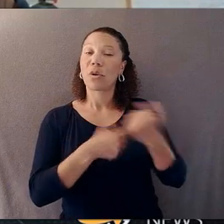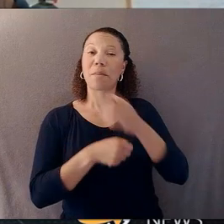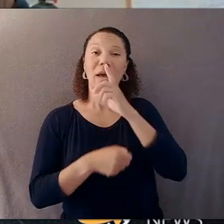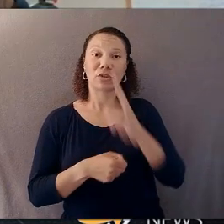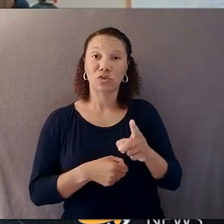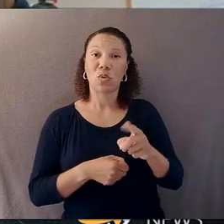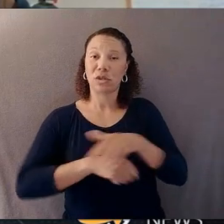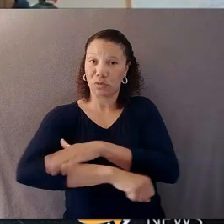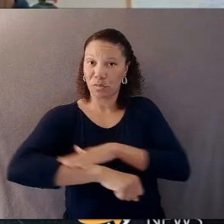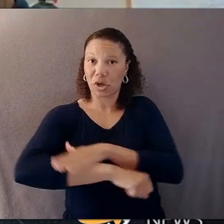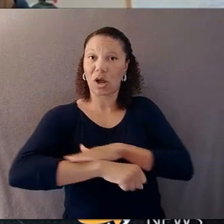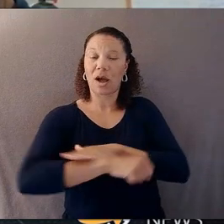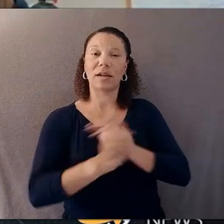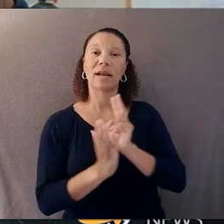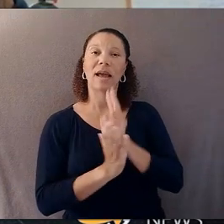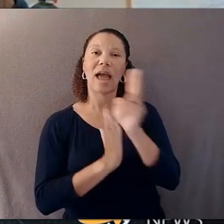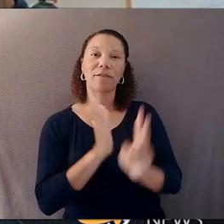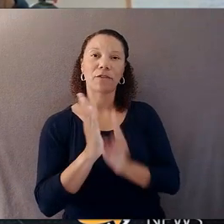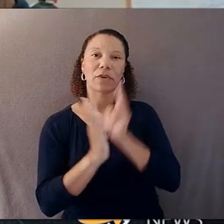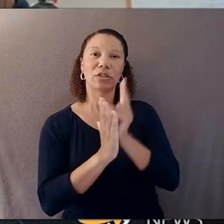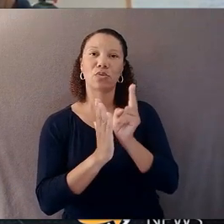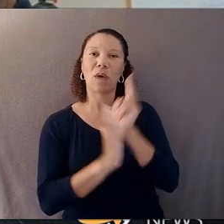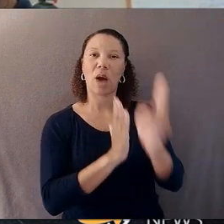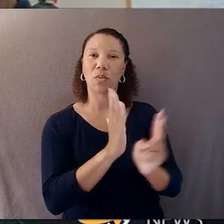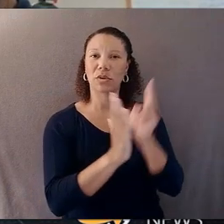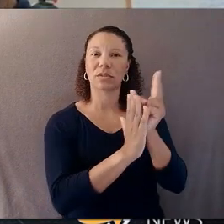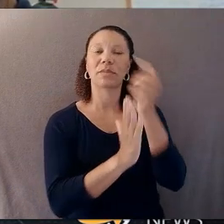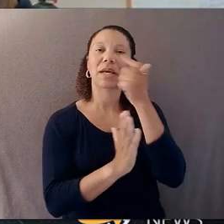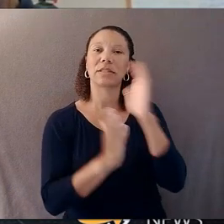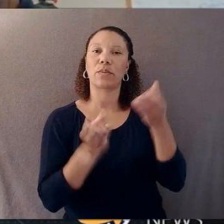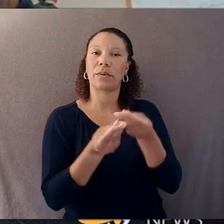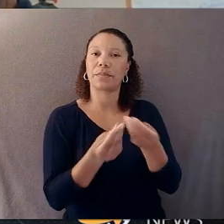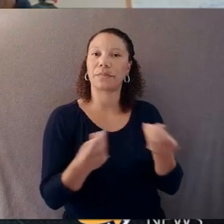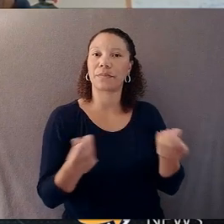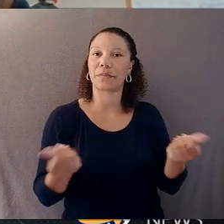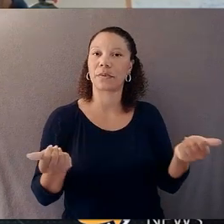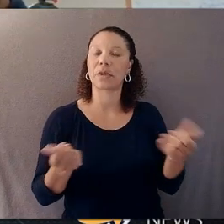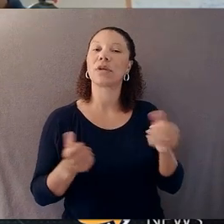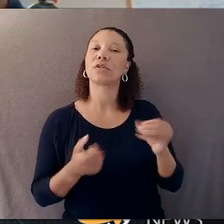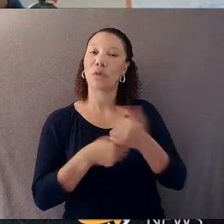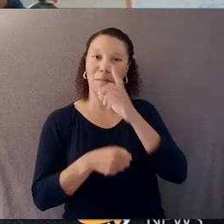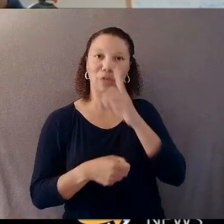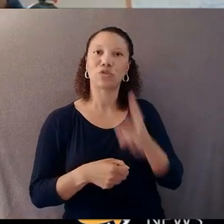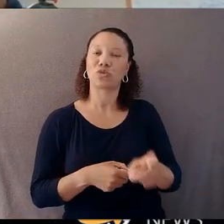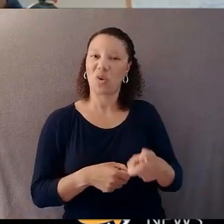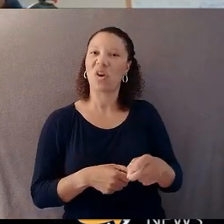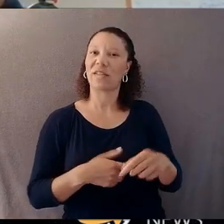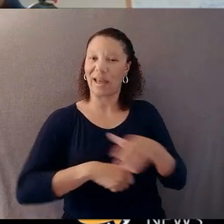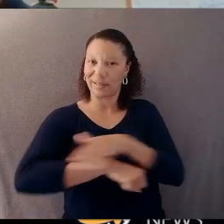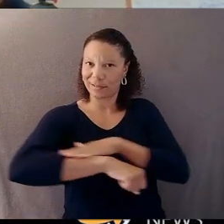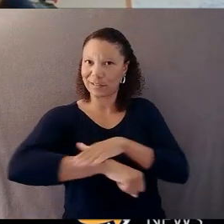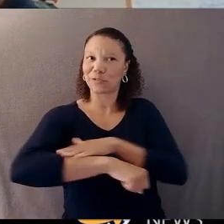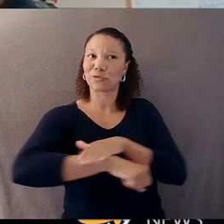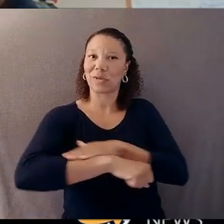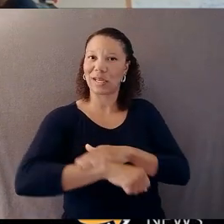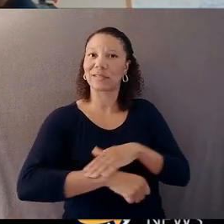2 hours because it loses its effectiveness throughout the day and you want it to actually be working for you the whole time you're in the sun. And